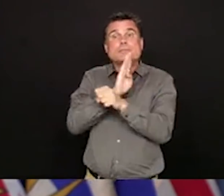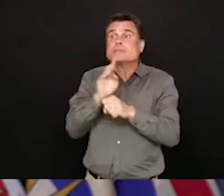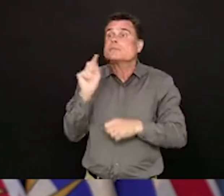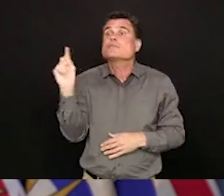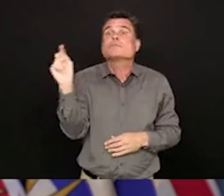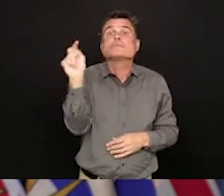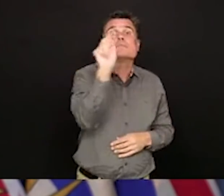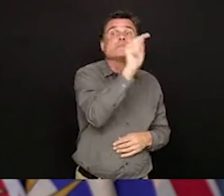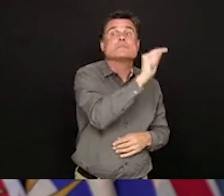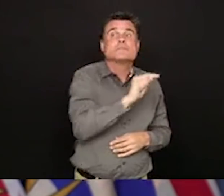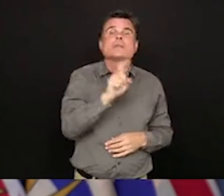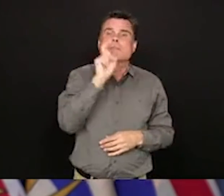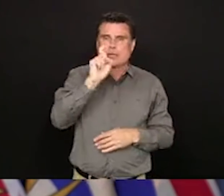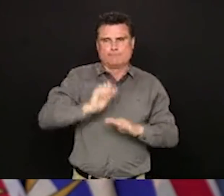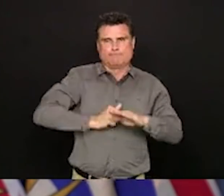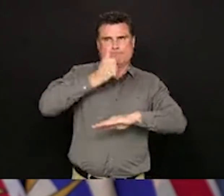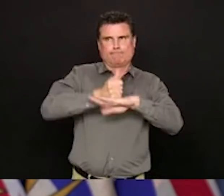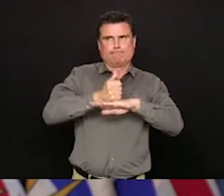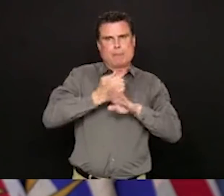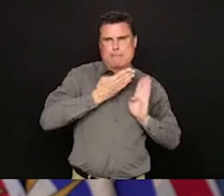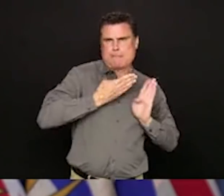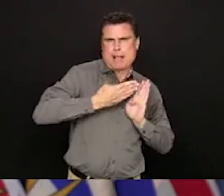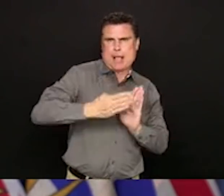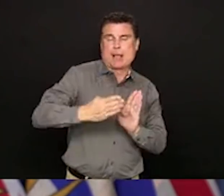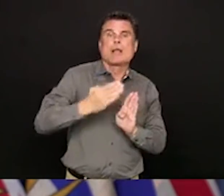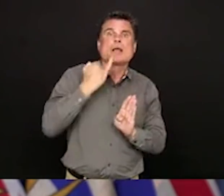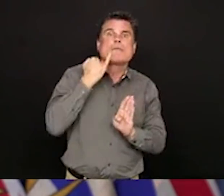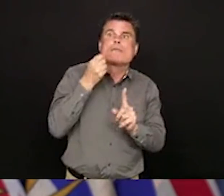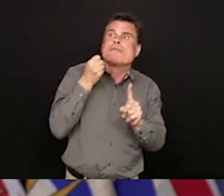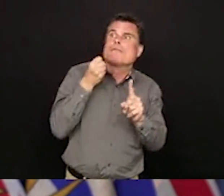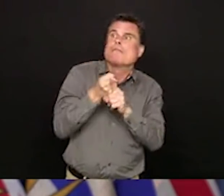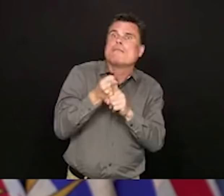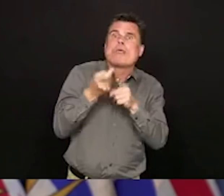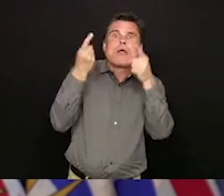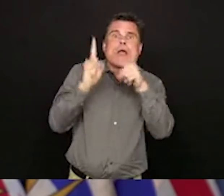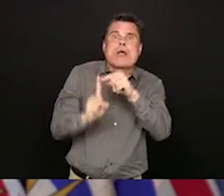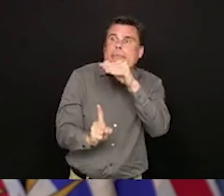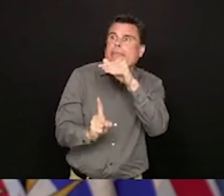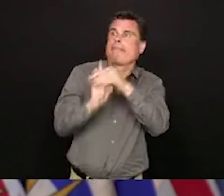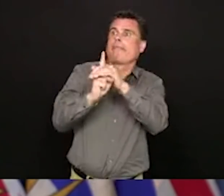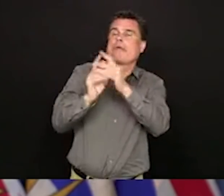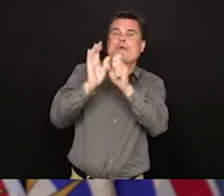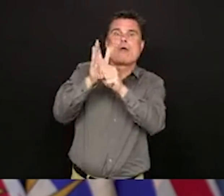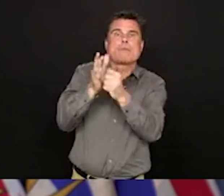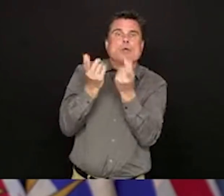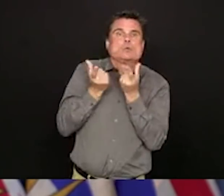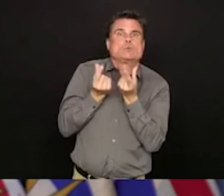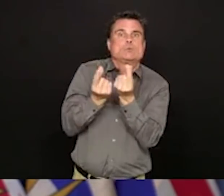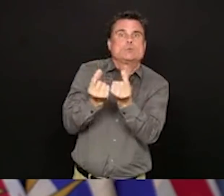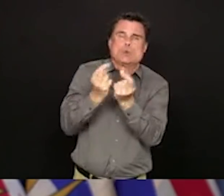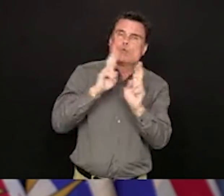to others. There's an order providing this guidance for industrial camps, and we've